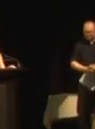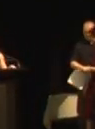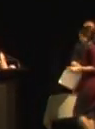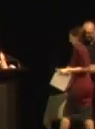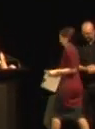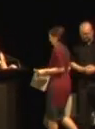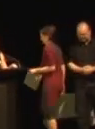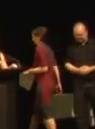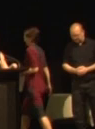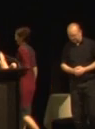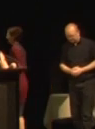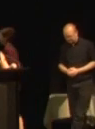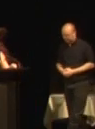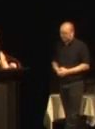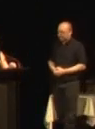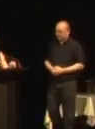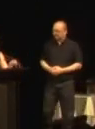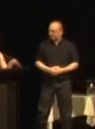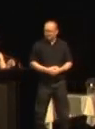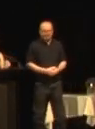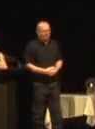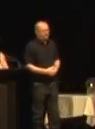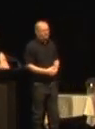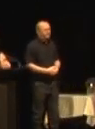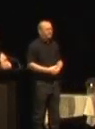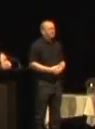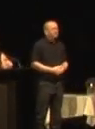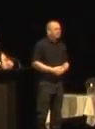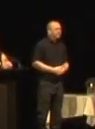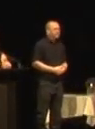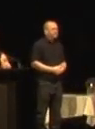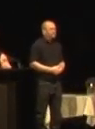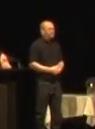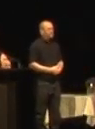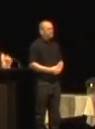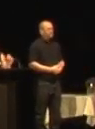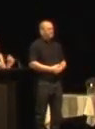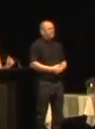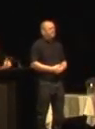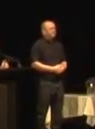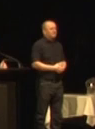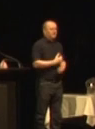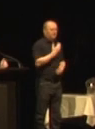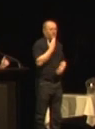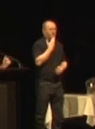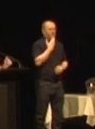Thank you, Michael. Despite losing in my first round to Burgess, I think that was the least awkward crowd interaction I've ever had.